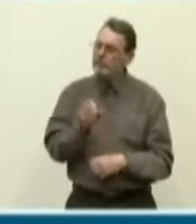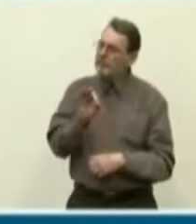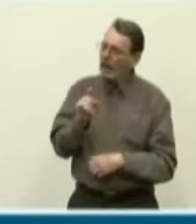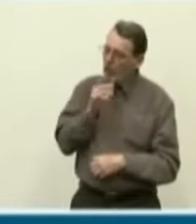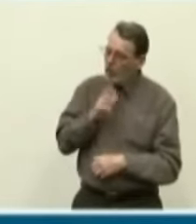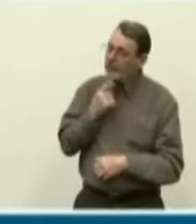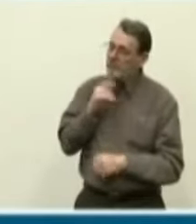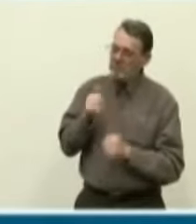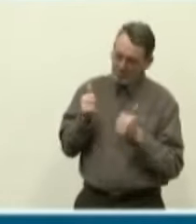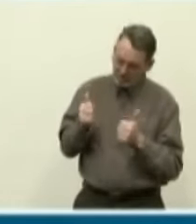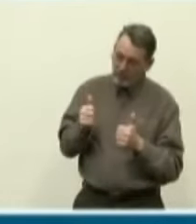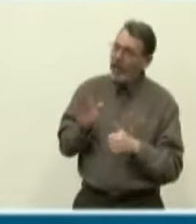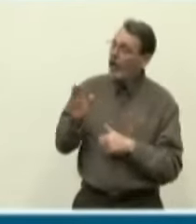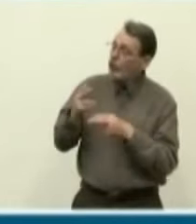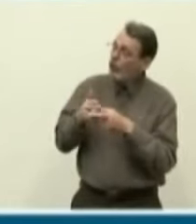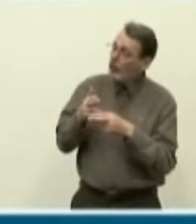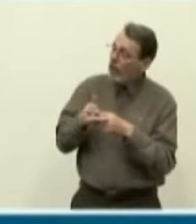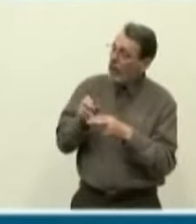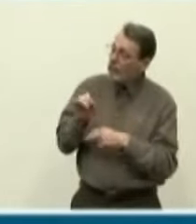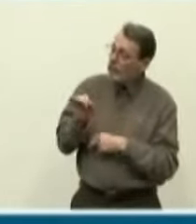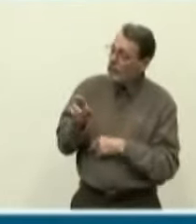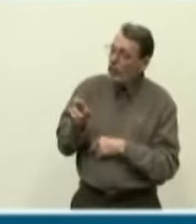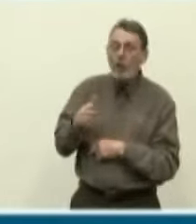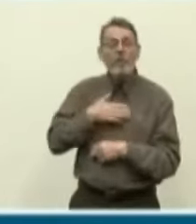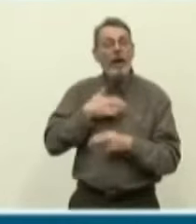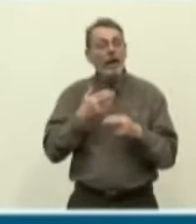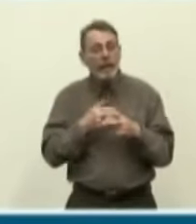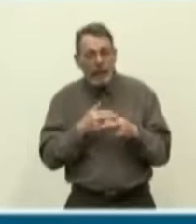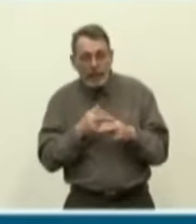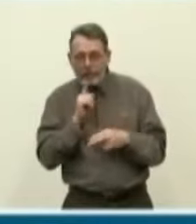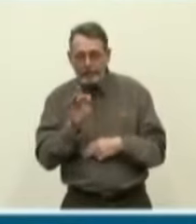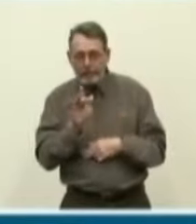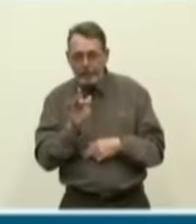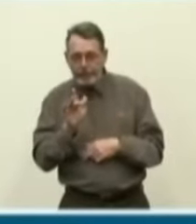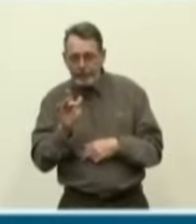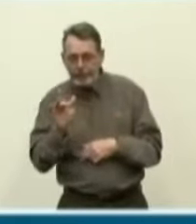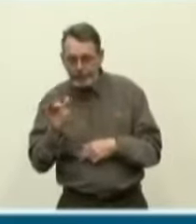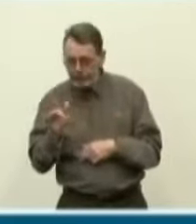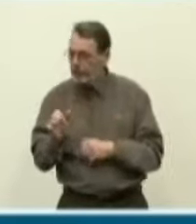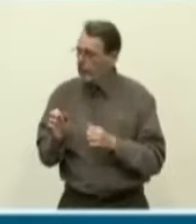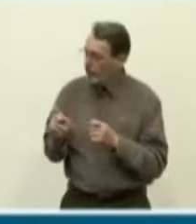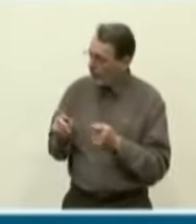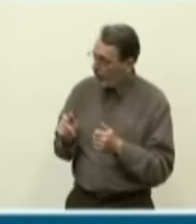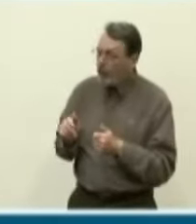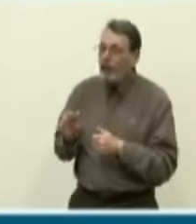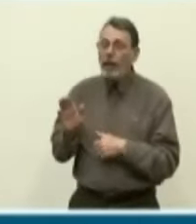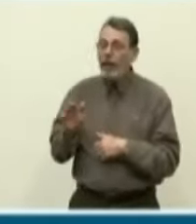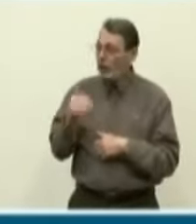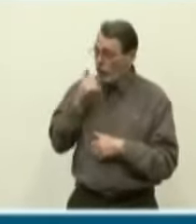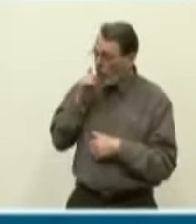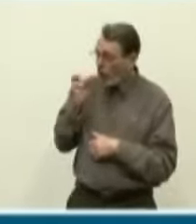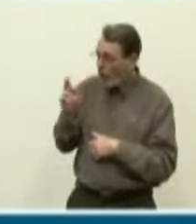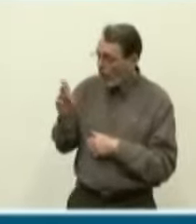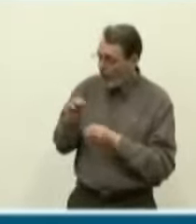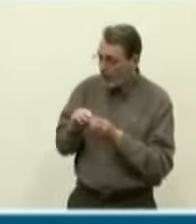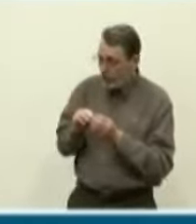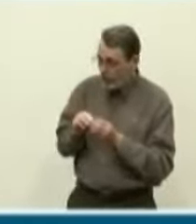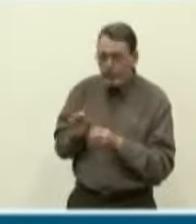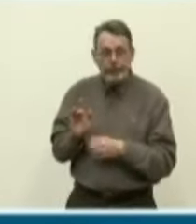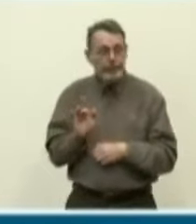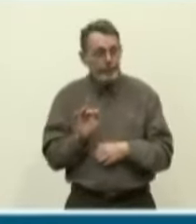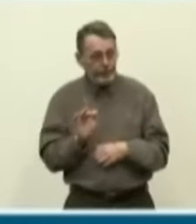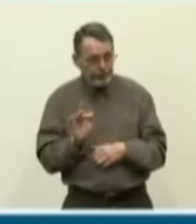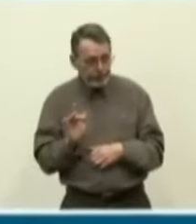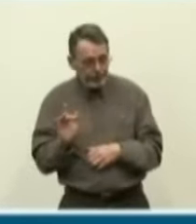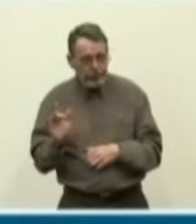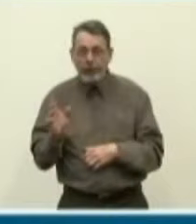9:41. Okay. And how about your name, sir? Okay, my name is. Okay. Yeah, and yeah. Your callback number?